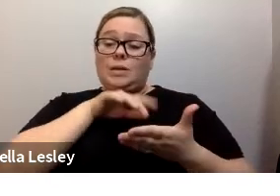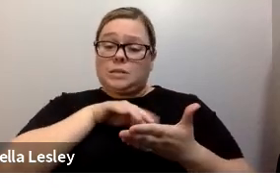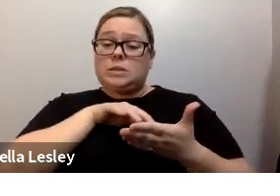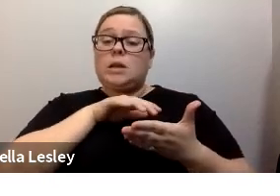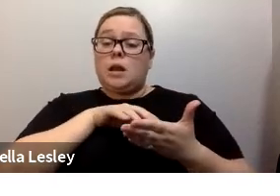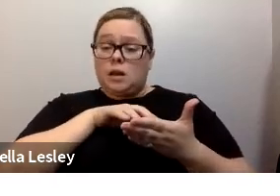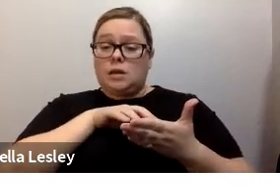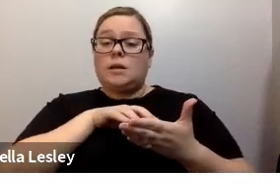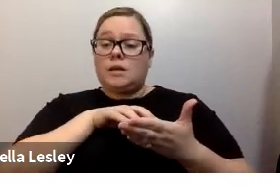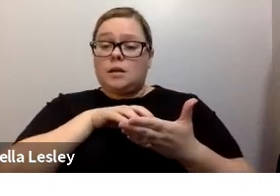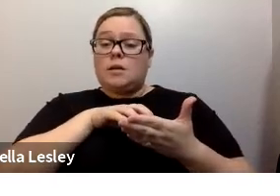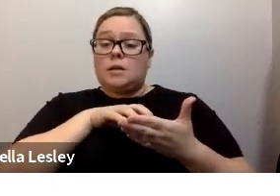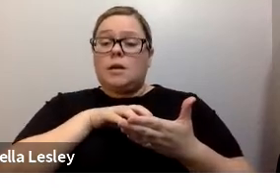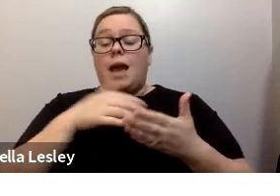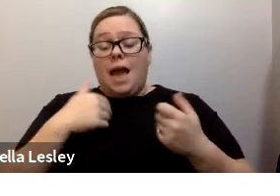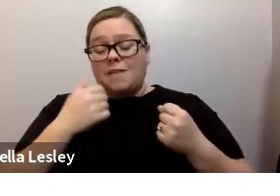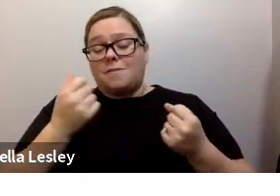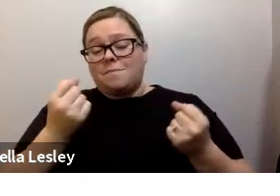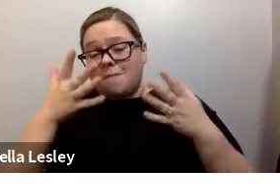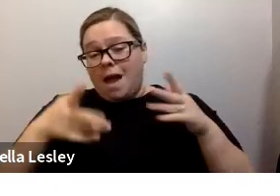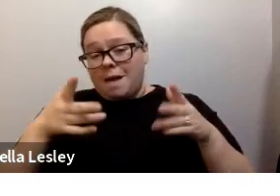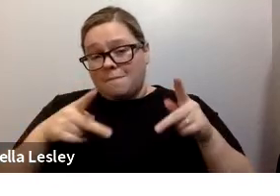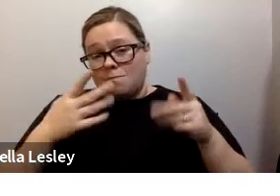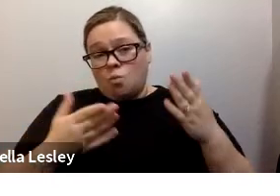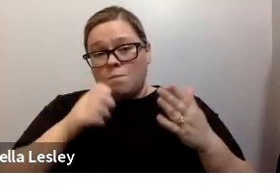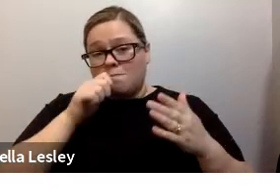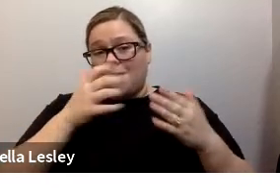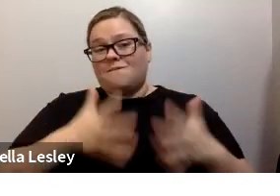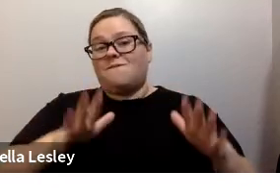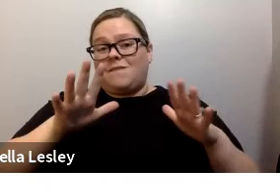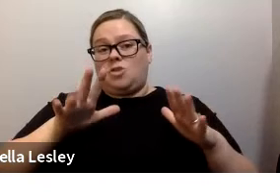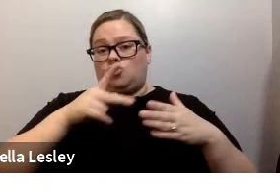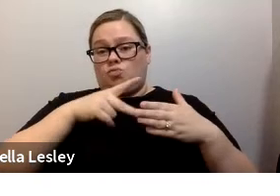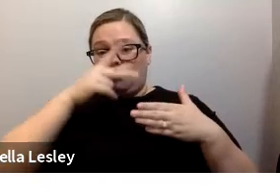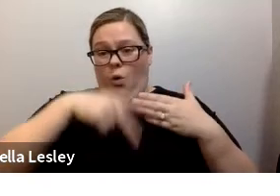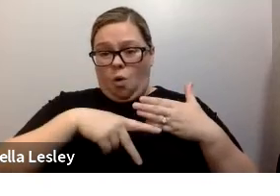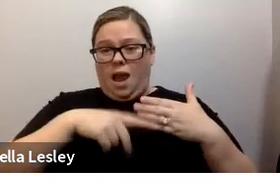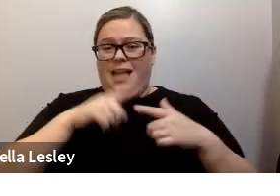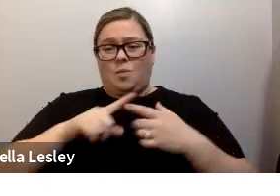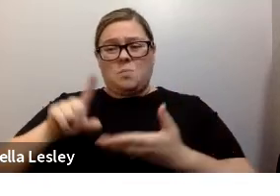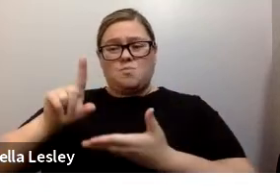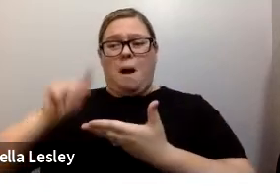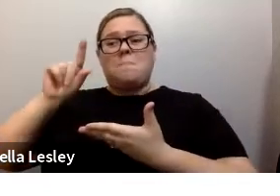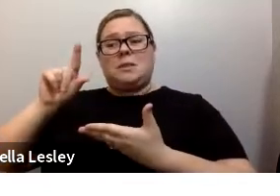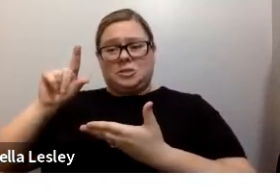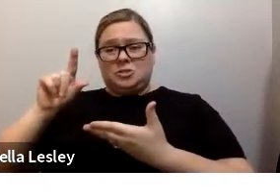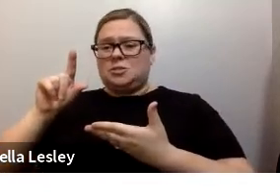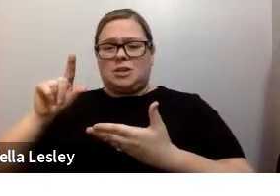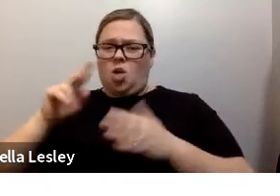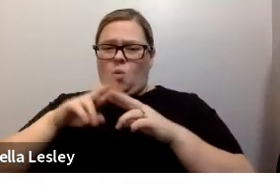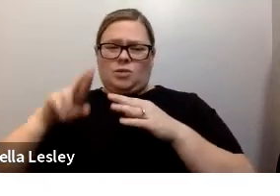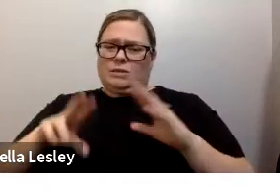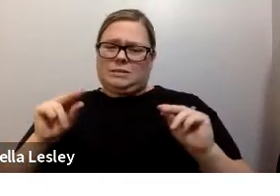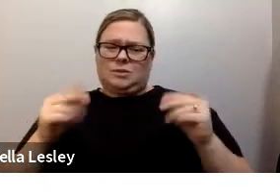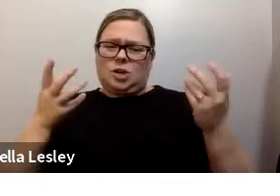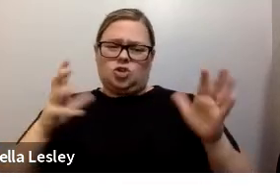significant percentage of people who may not finish the program. And then we publish the results. And I don't think that's the way we need to move going forward. Not